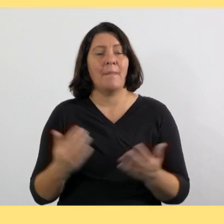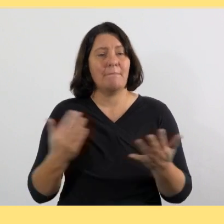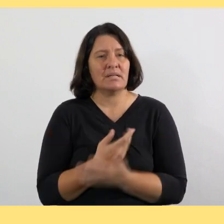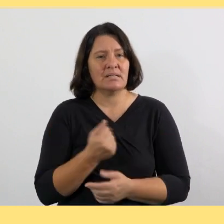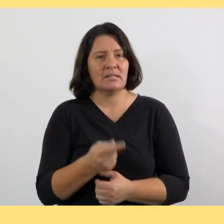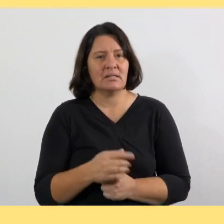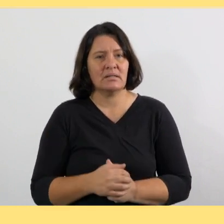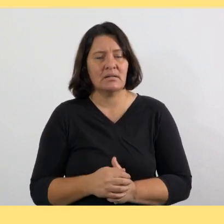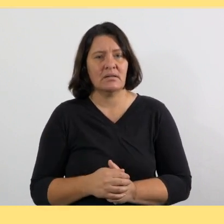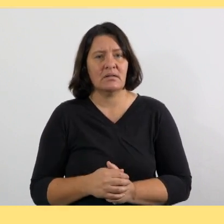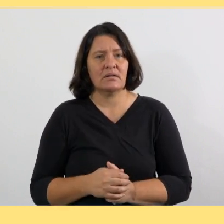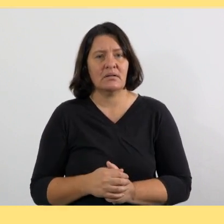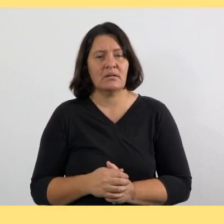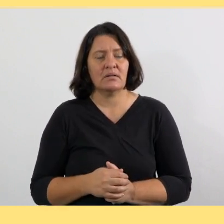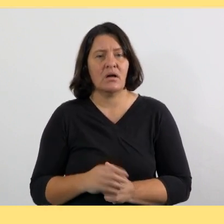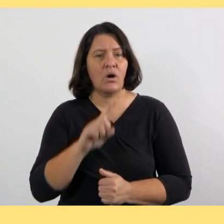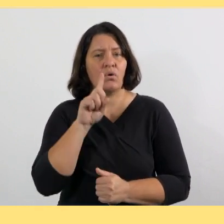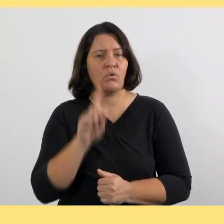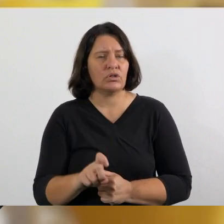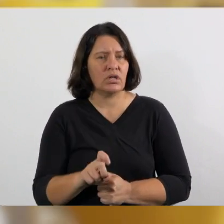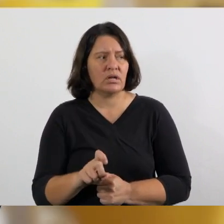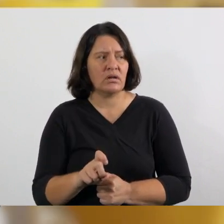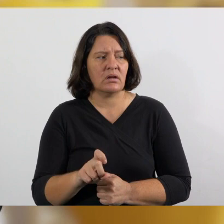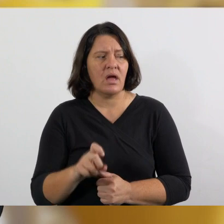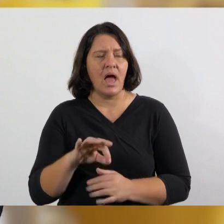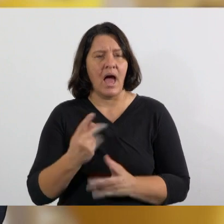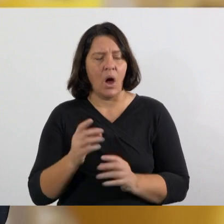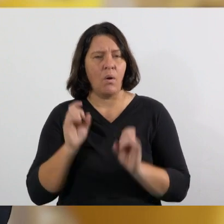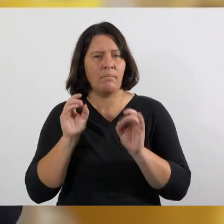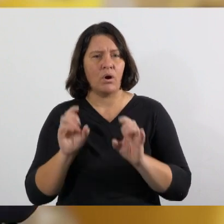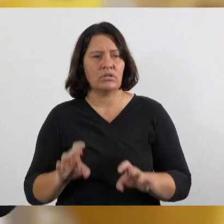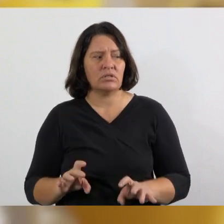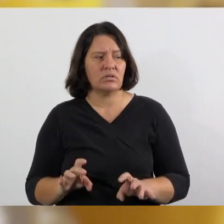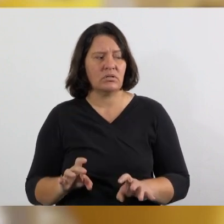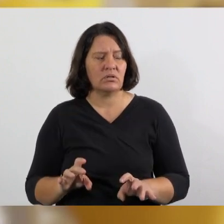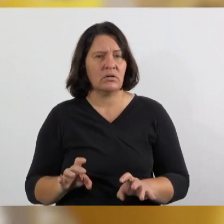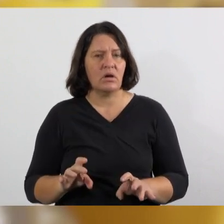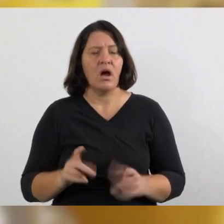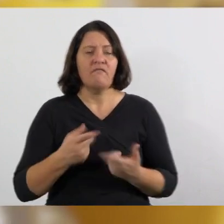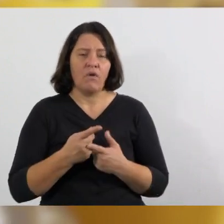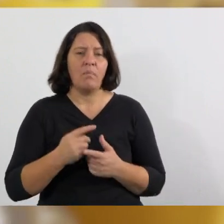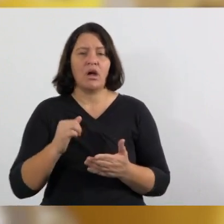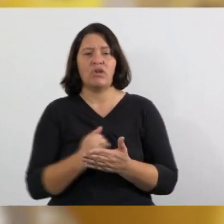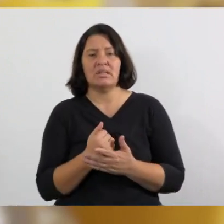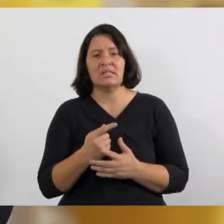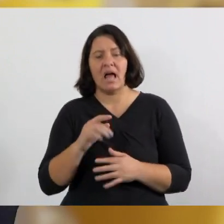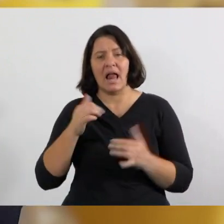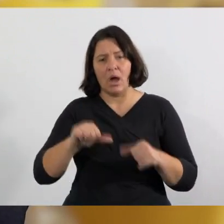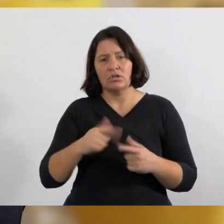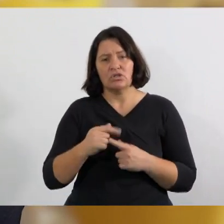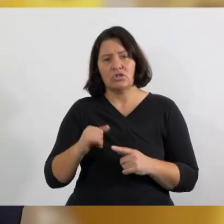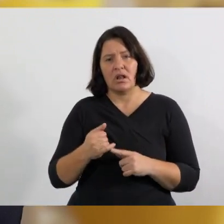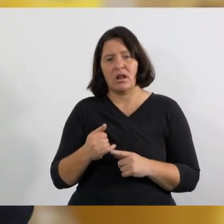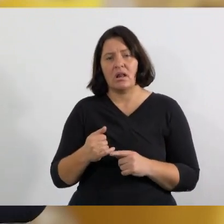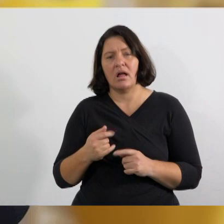the missing amount there. The question then is, how do we post from our creditors allowances journal to the creditors